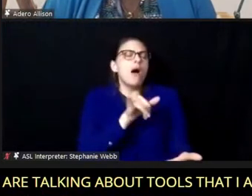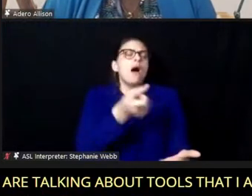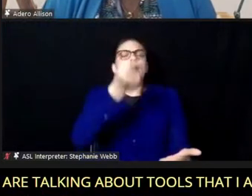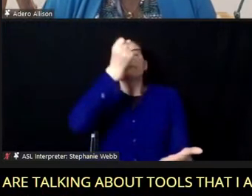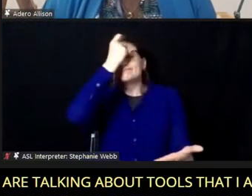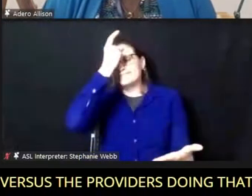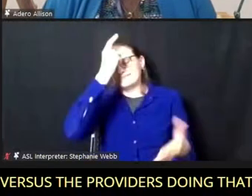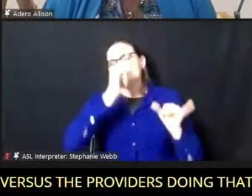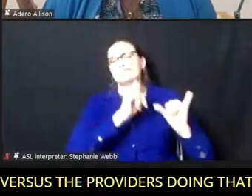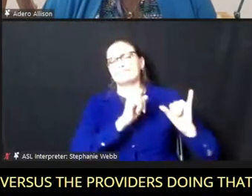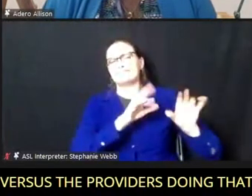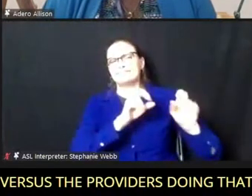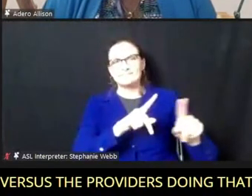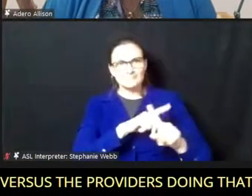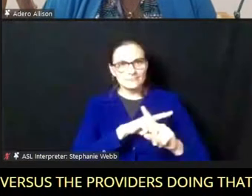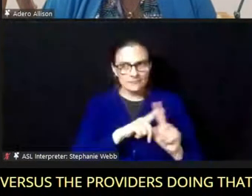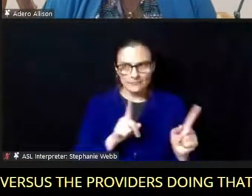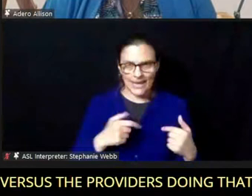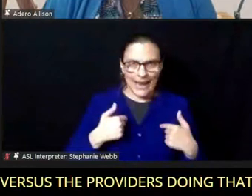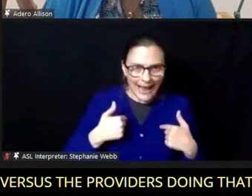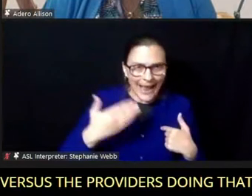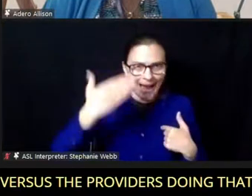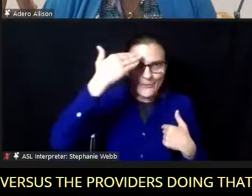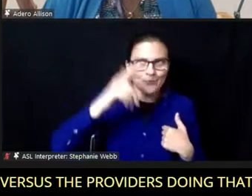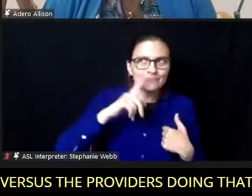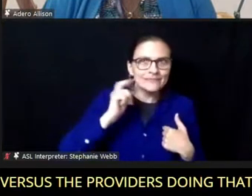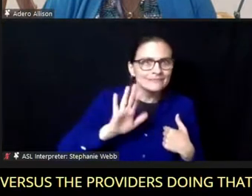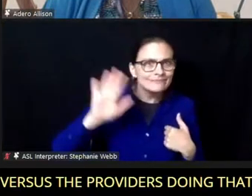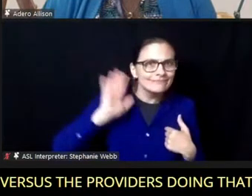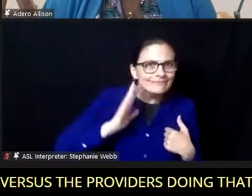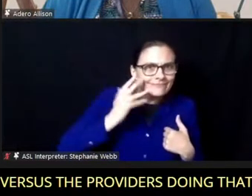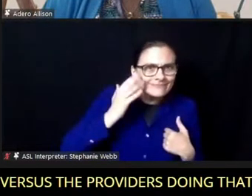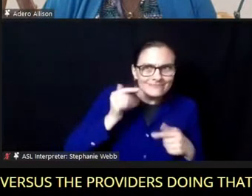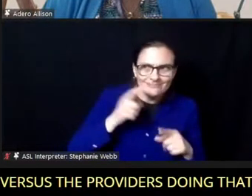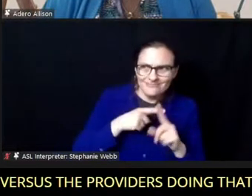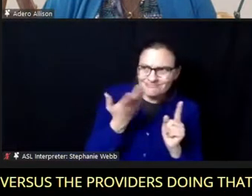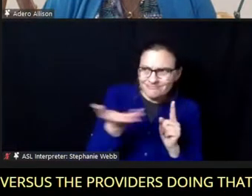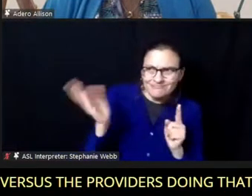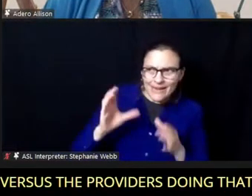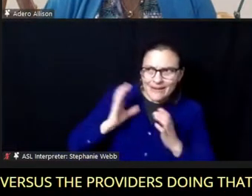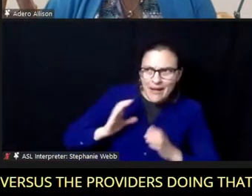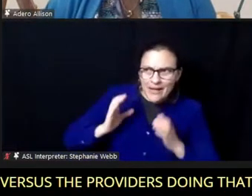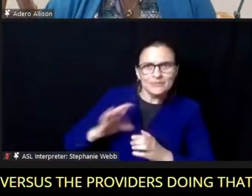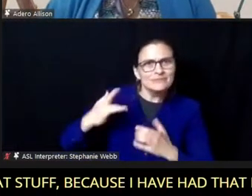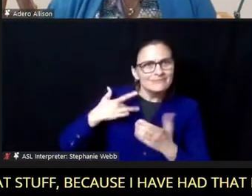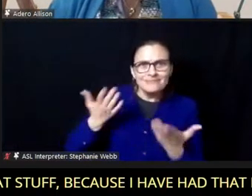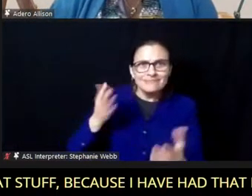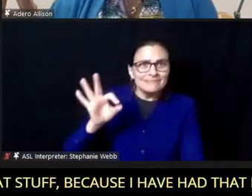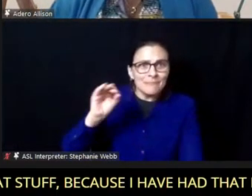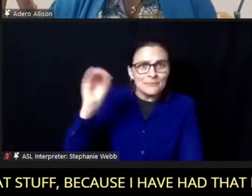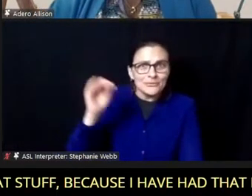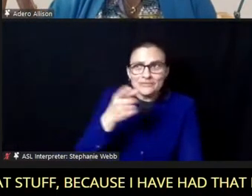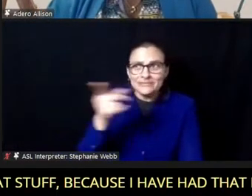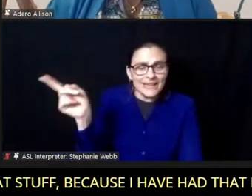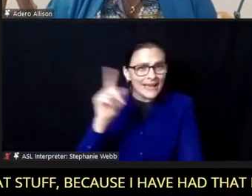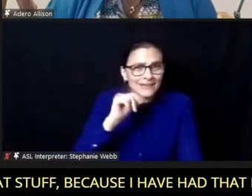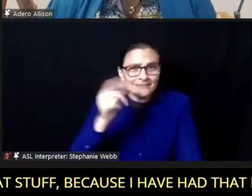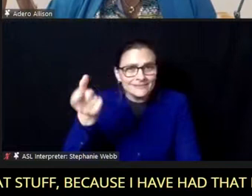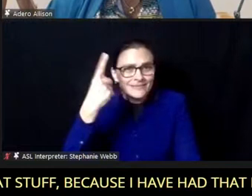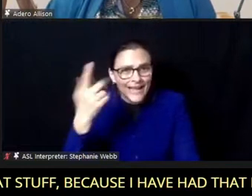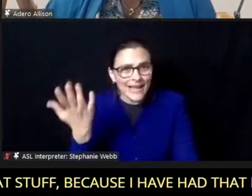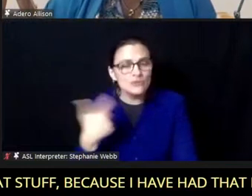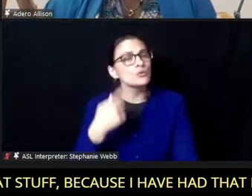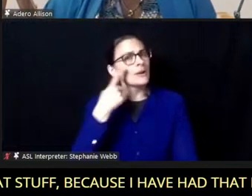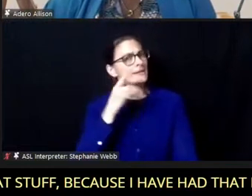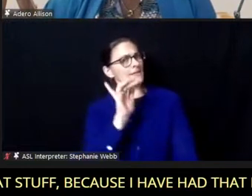Mm. So I think the wording might be wrong. There might be a better way to simplify that so that it's clear what those two things are in the network